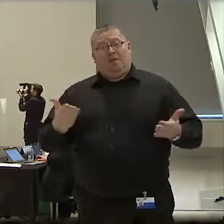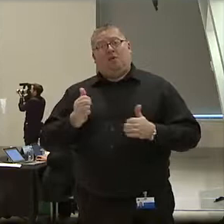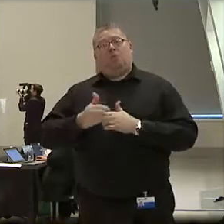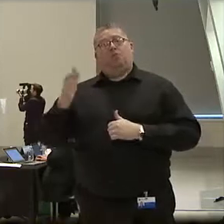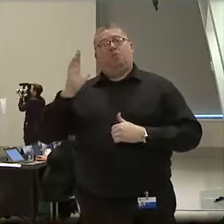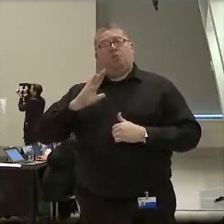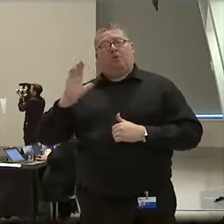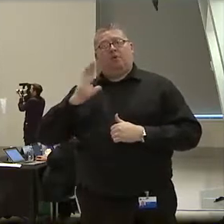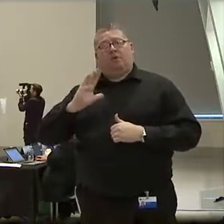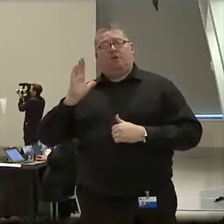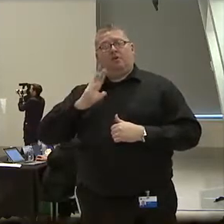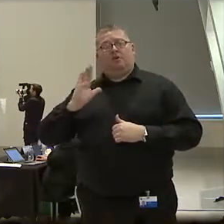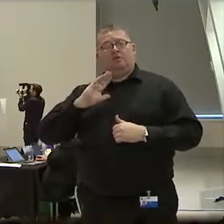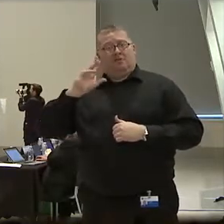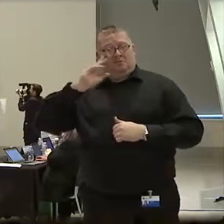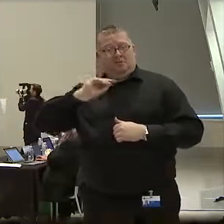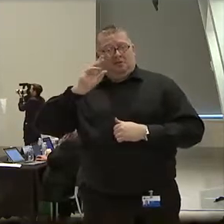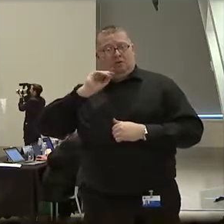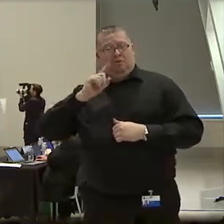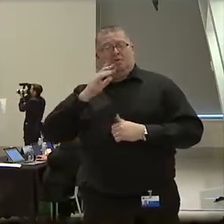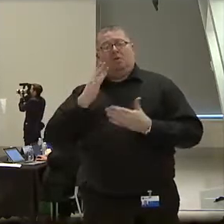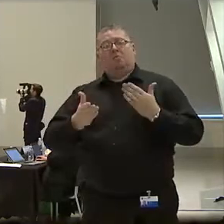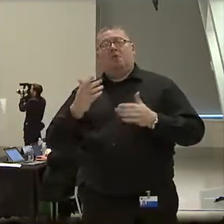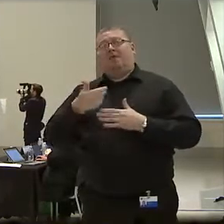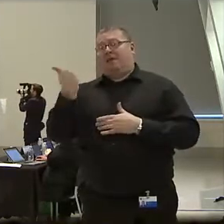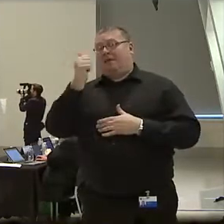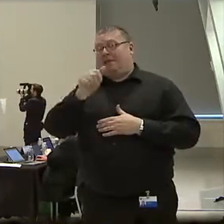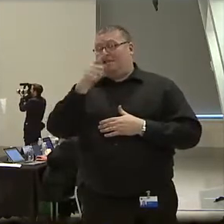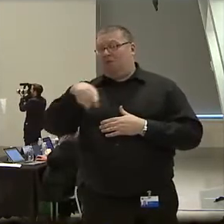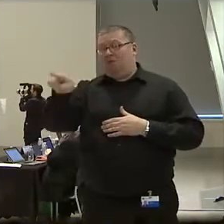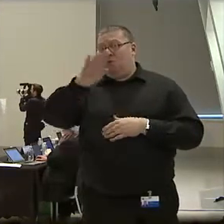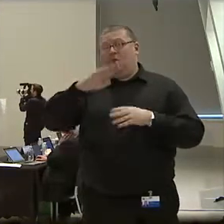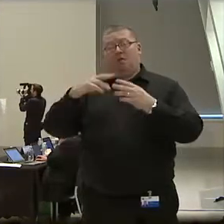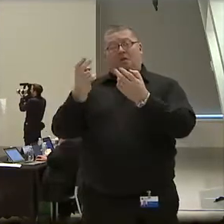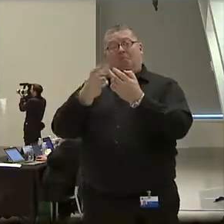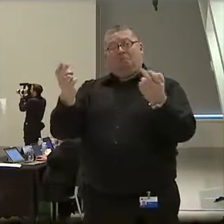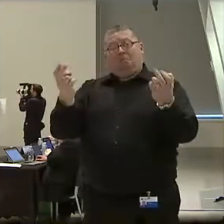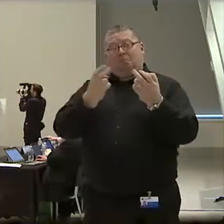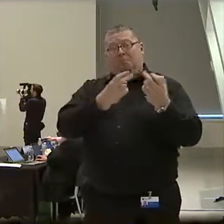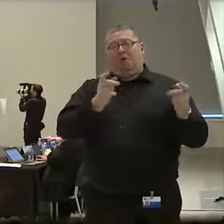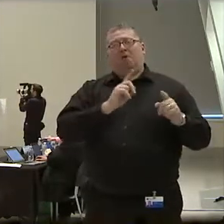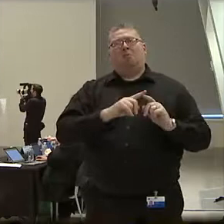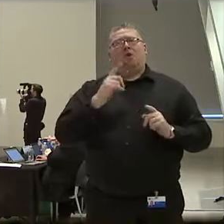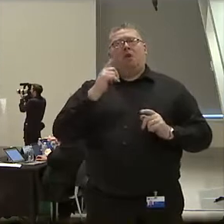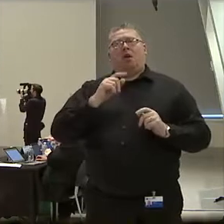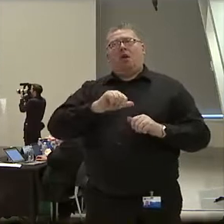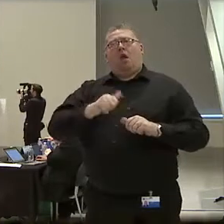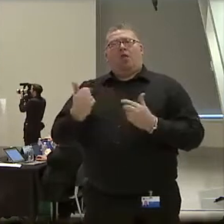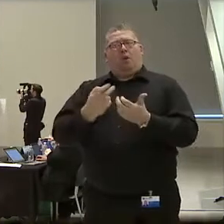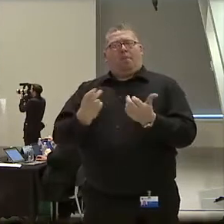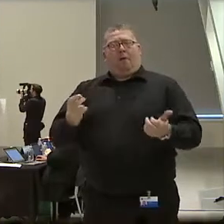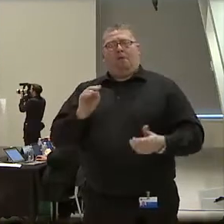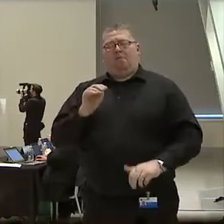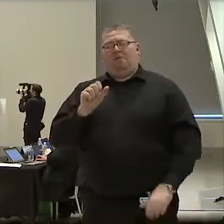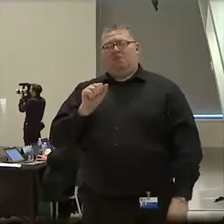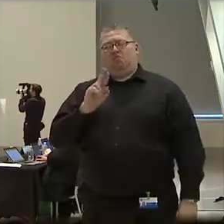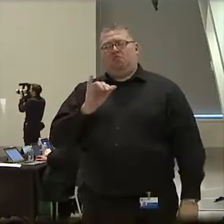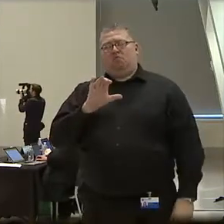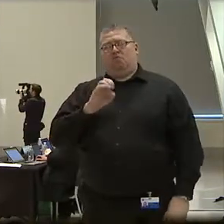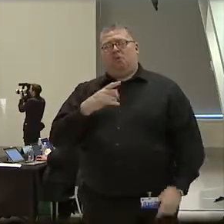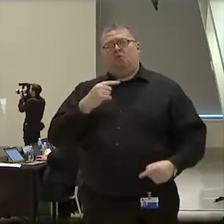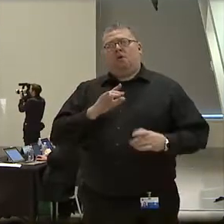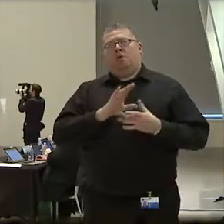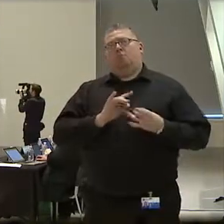panels. And it can be to any of you on the panel here, but earlier in panels, Ms. Rice was trying to bring up